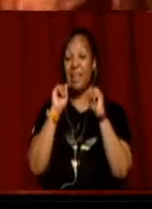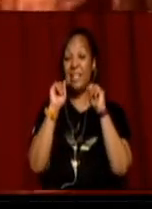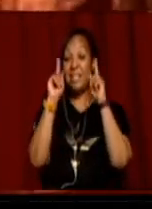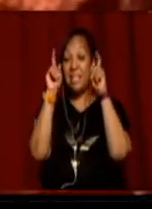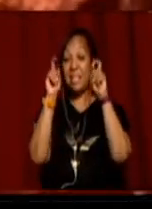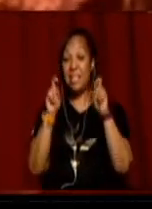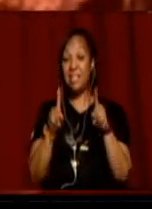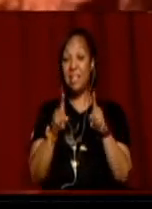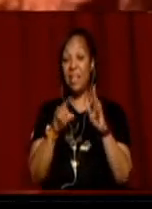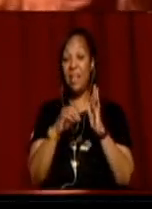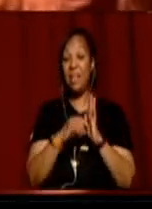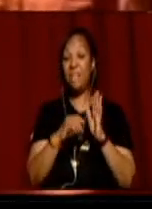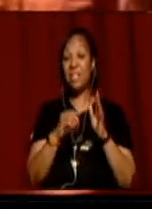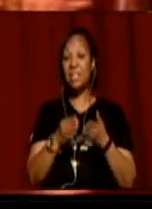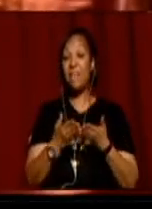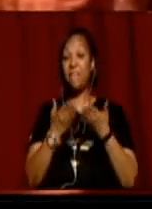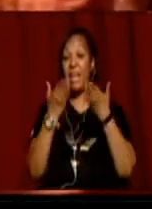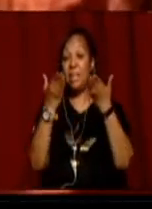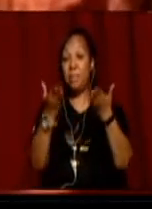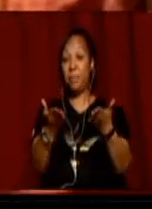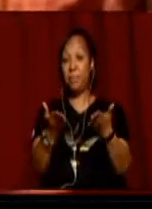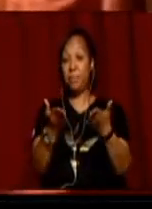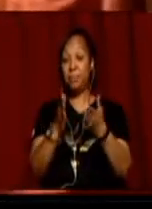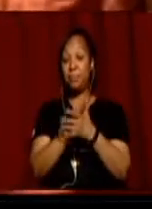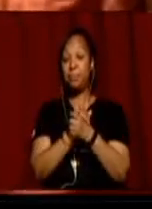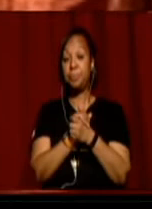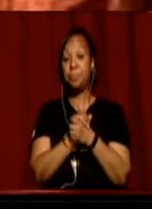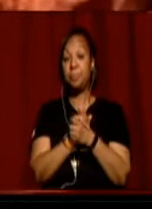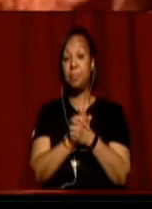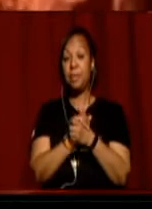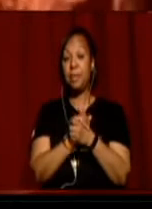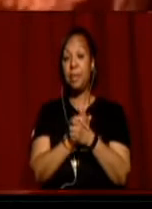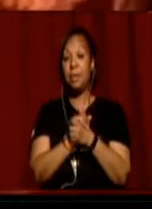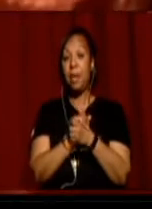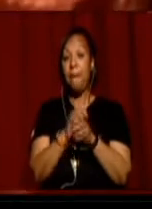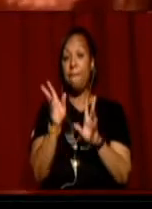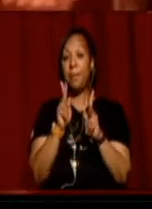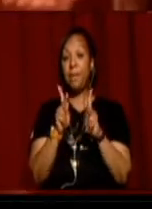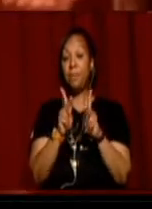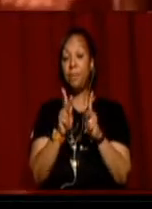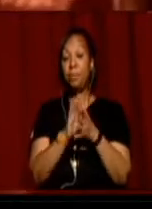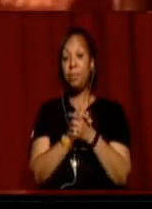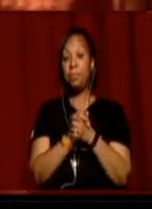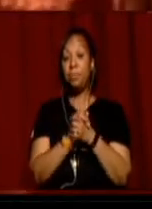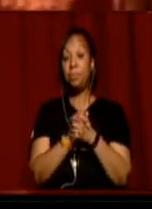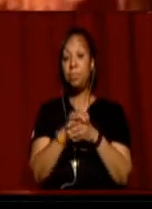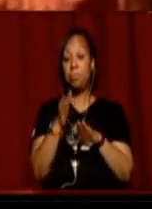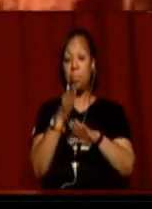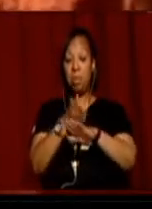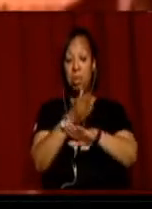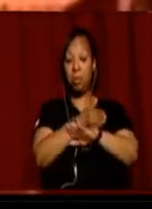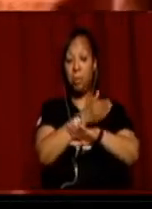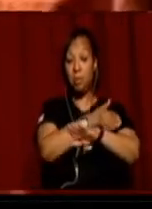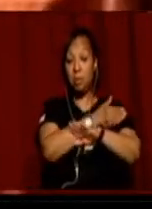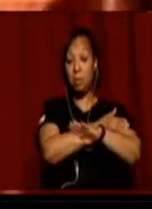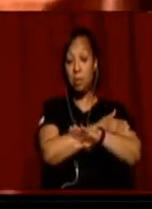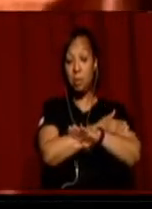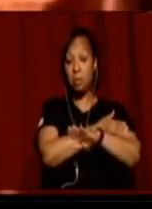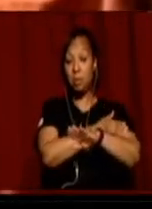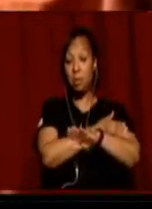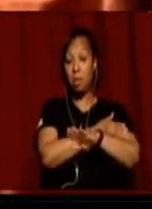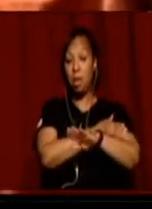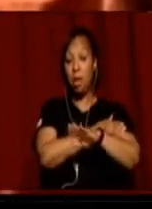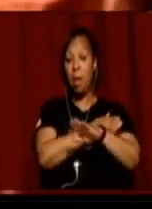in their communities or readily available through their physicians. And that is people that are in increased risk of either